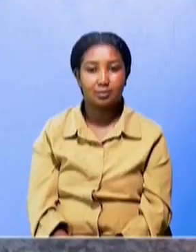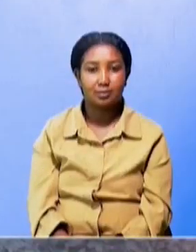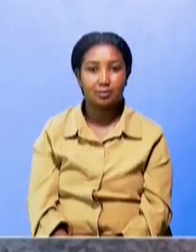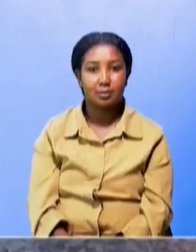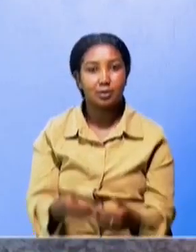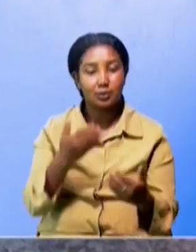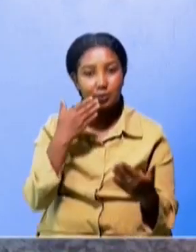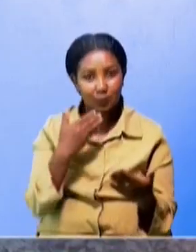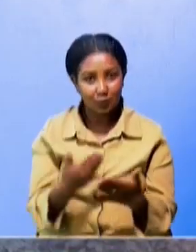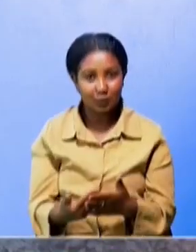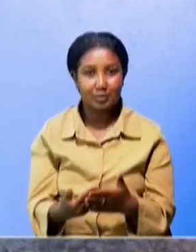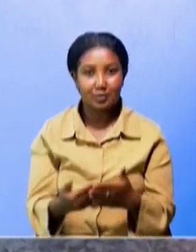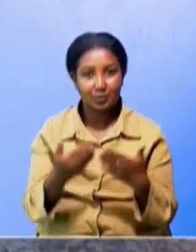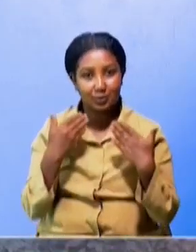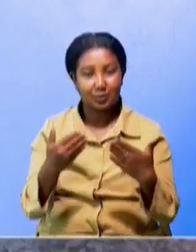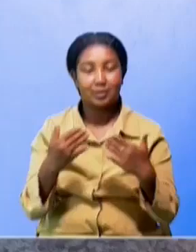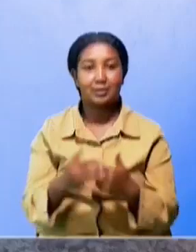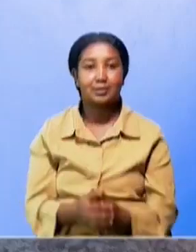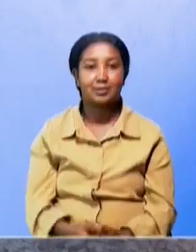Good.